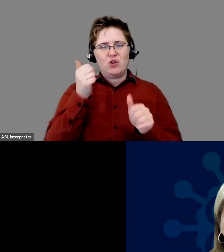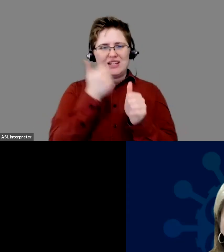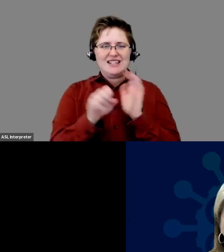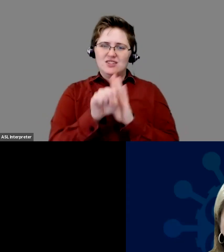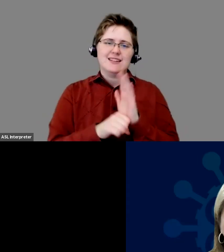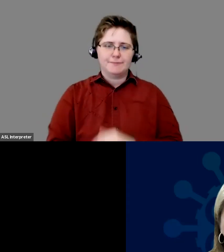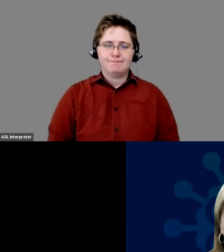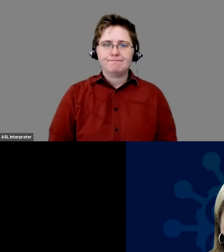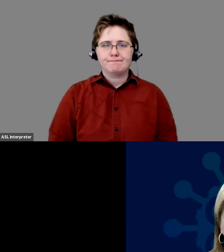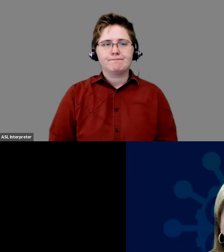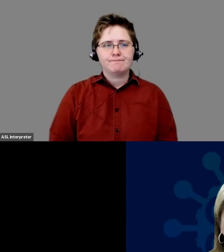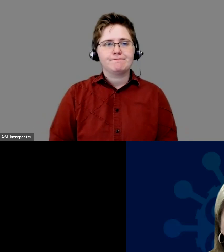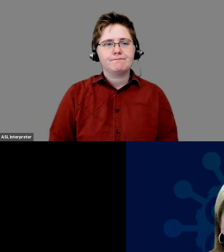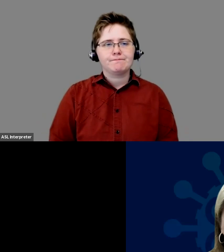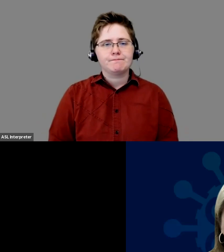state.